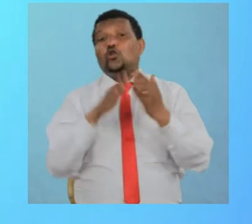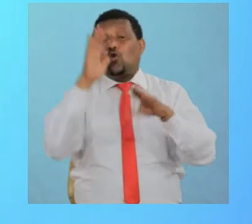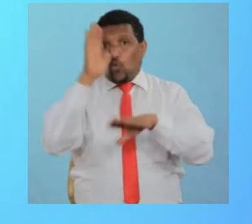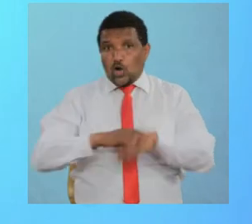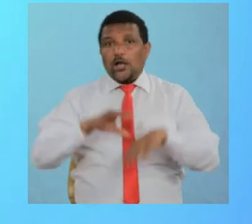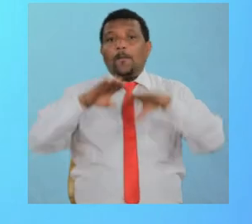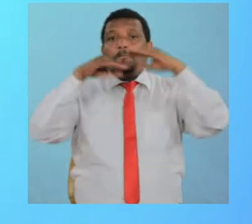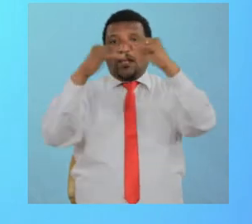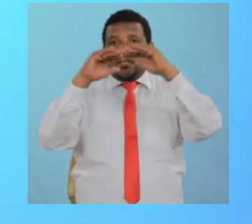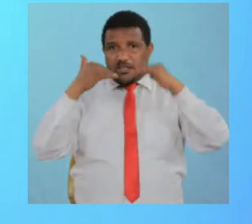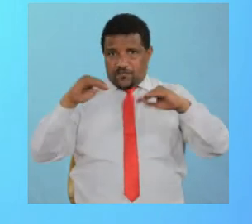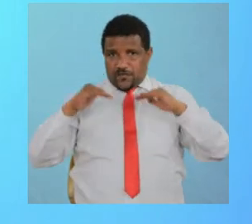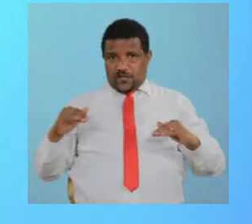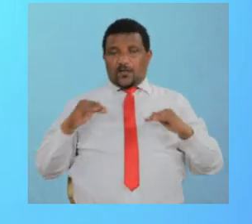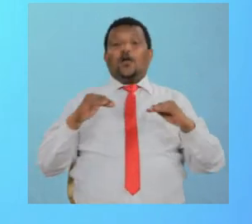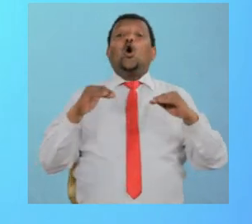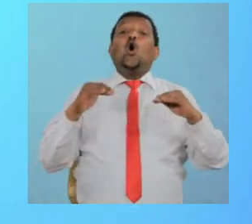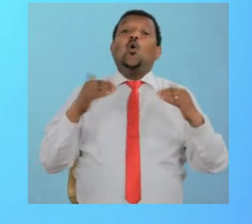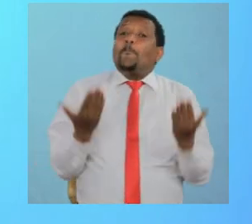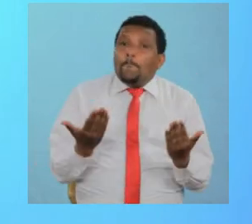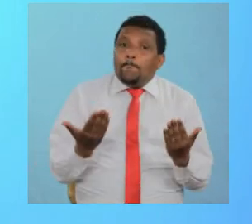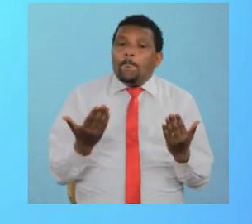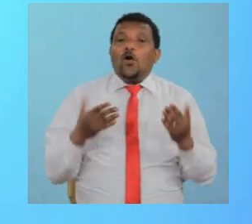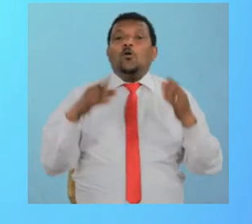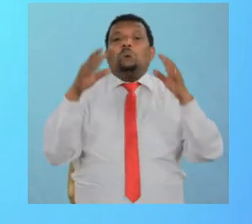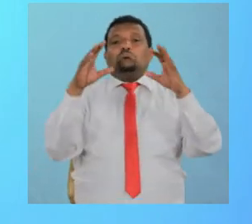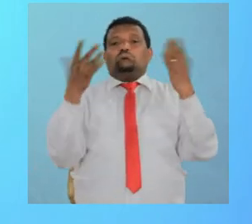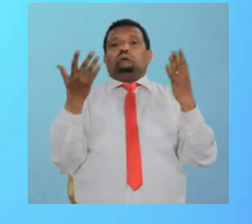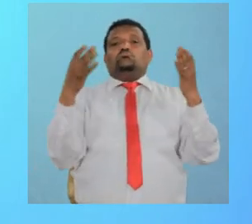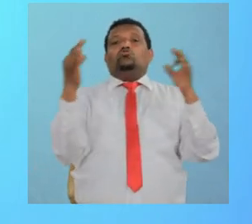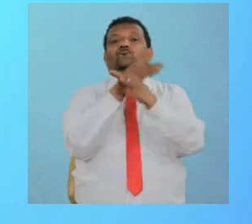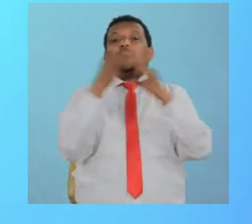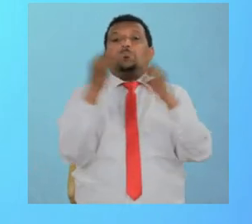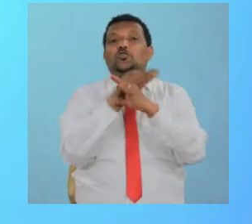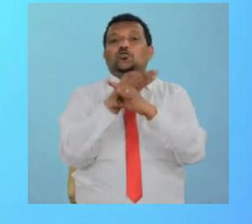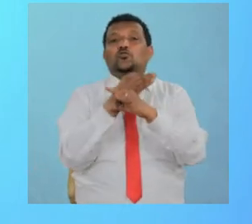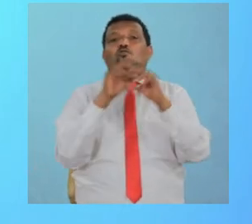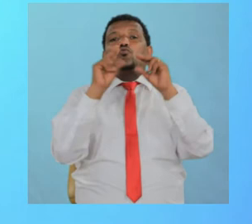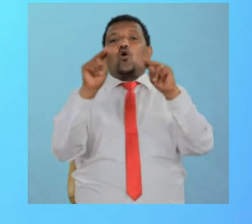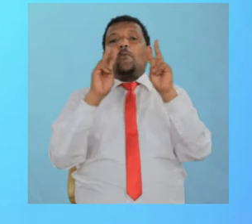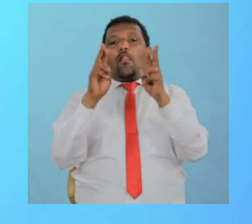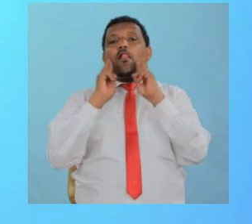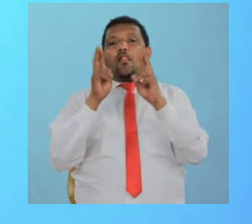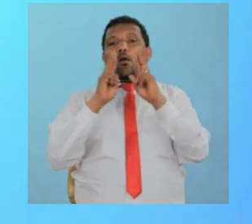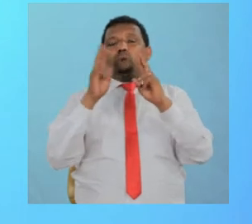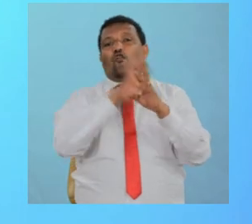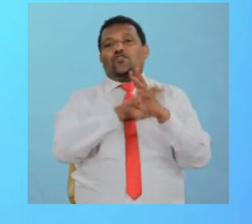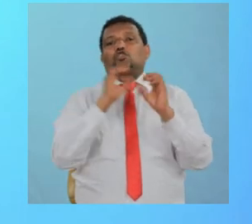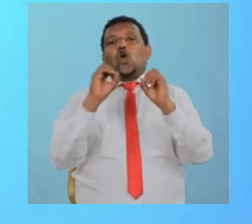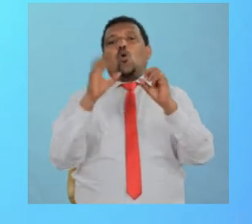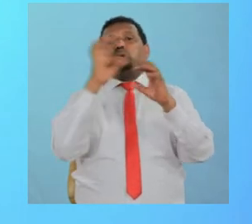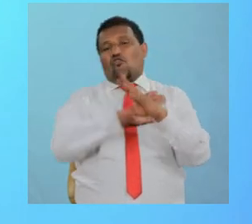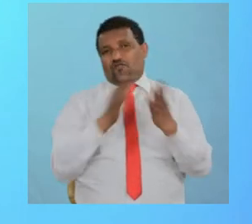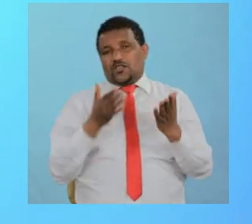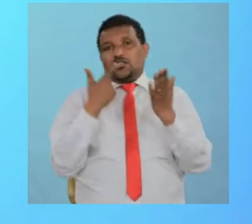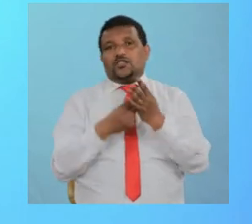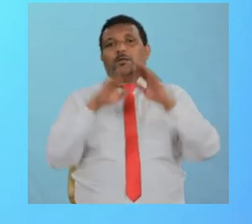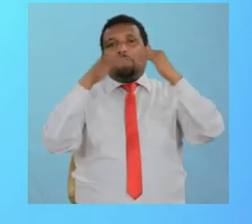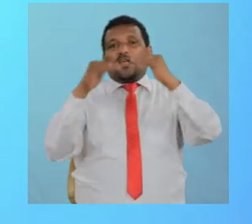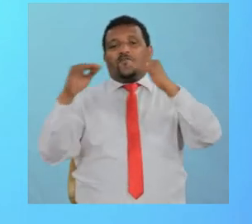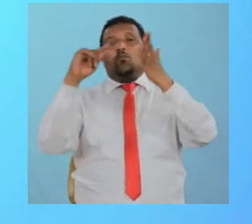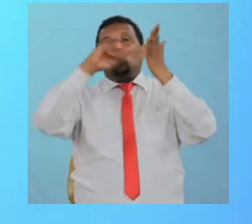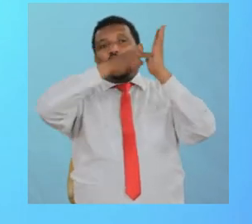called break-even, or the firm is earning normal profit or zero profit. So this is the break-even